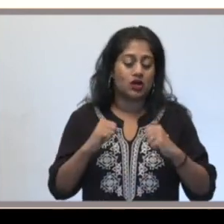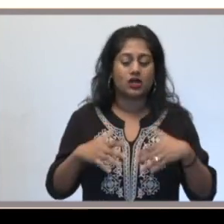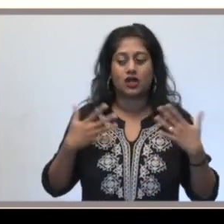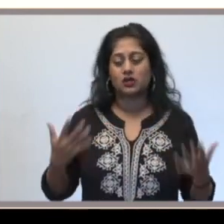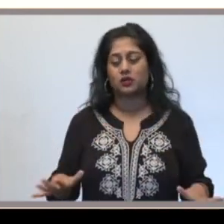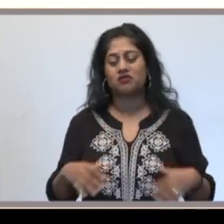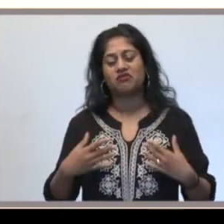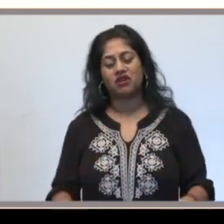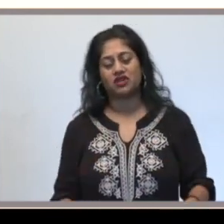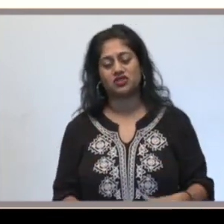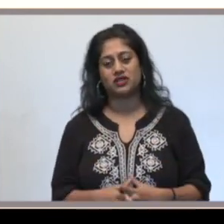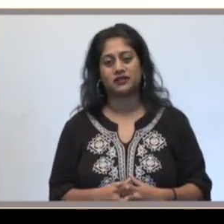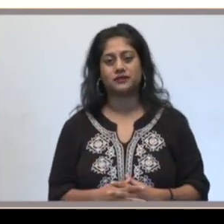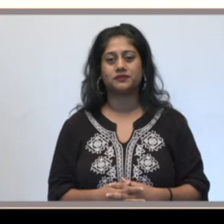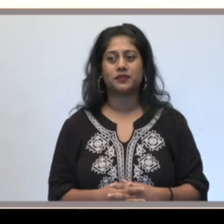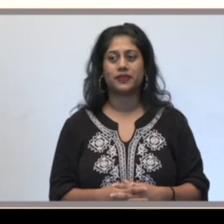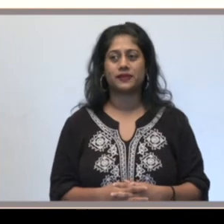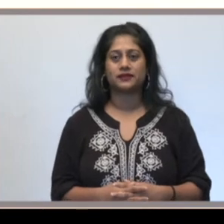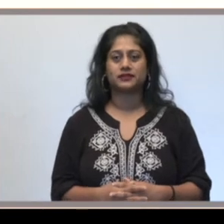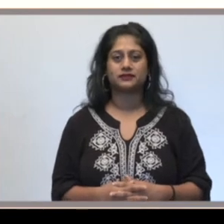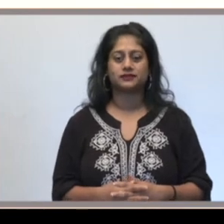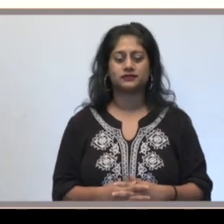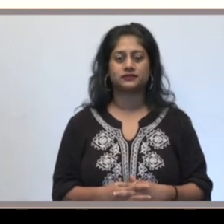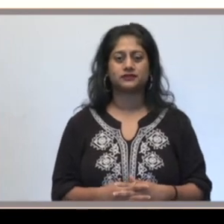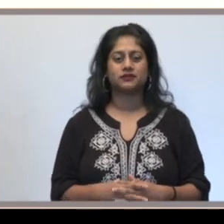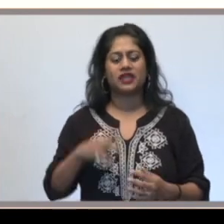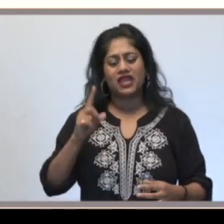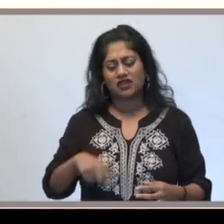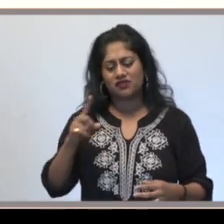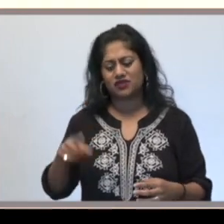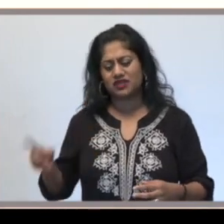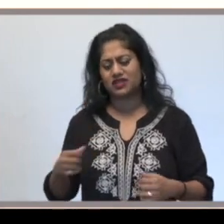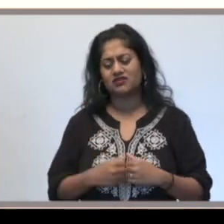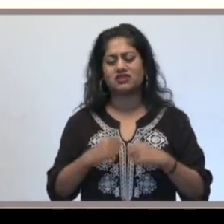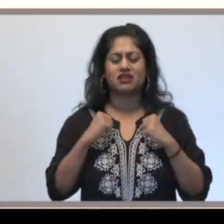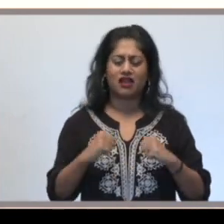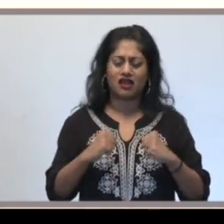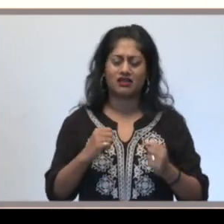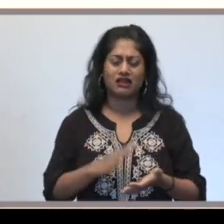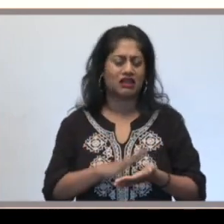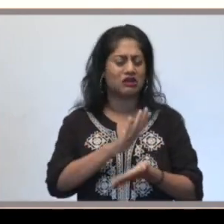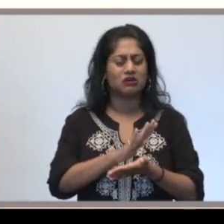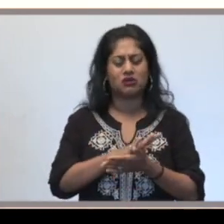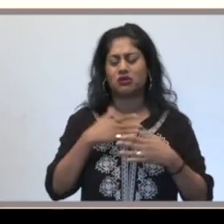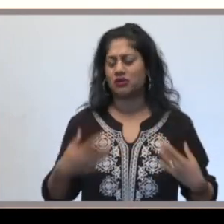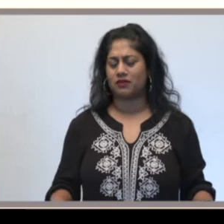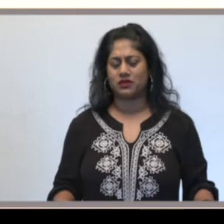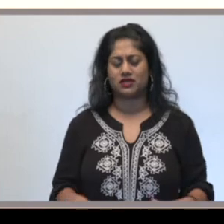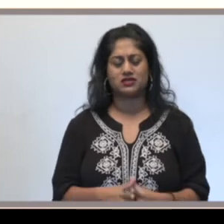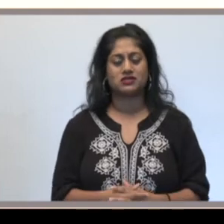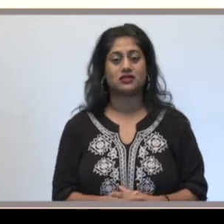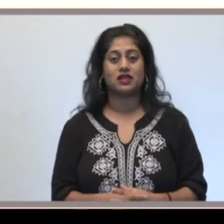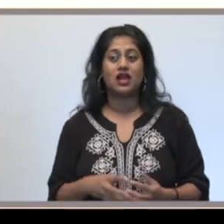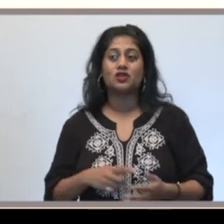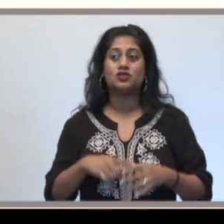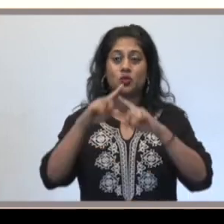was another battle. There was no purpose or meaning each day. Life held no joy for me. Books,